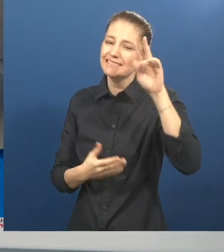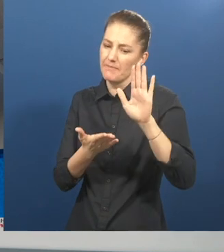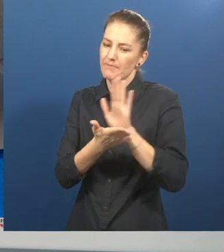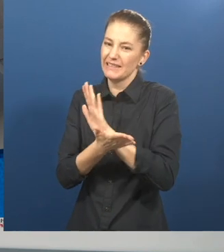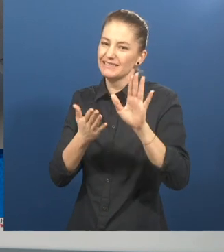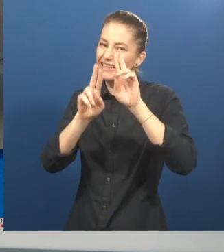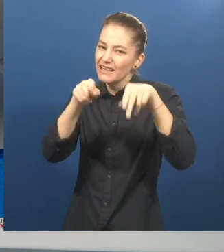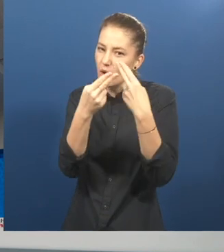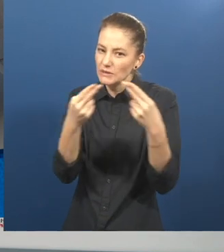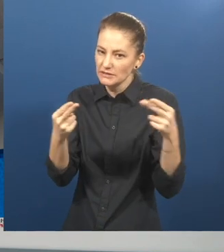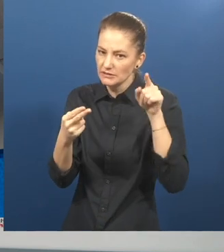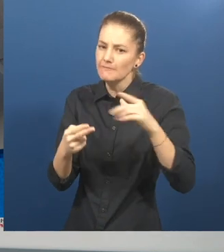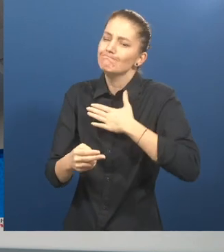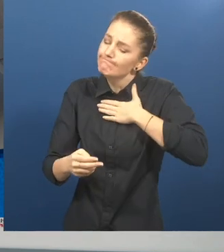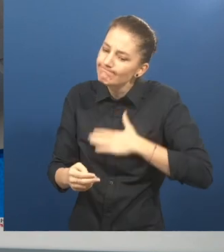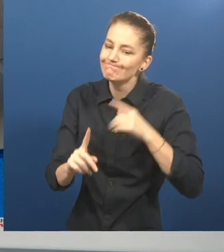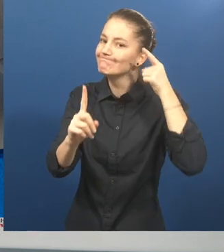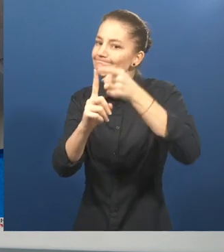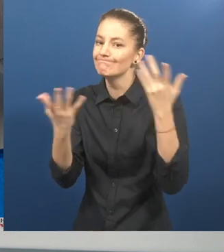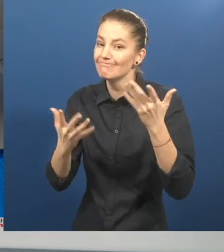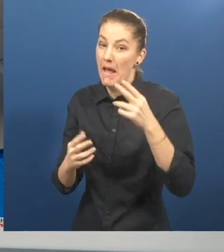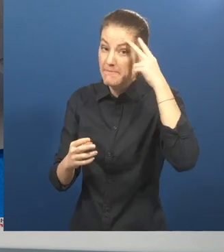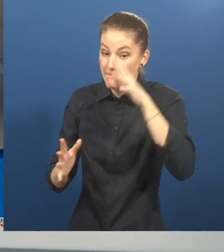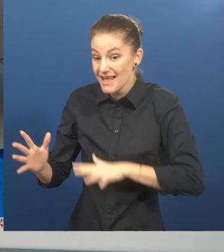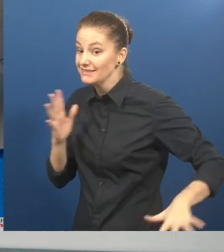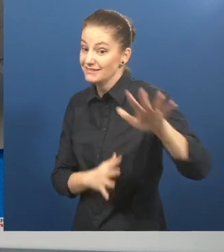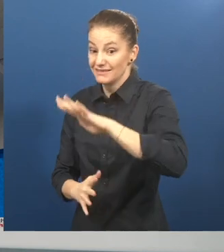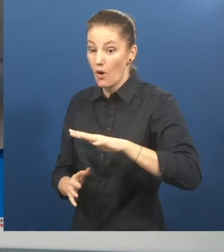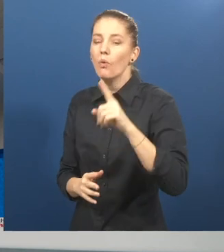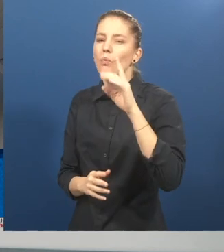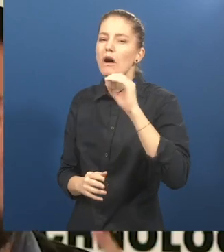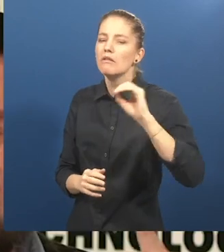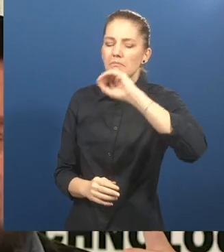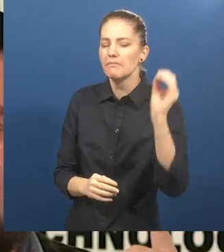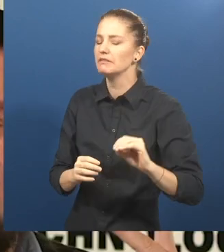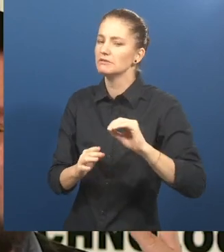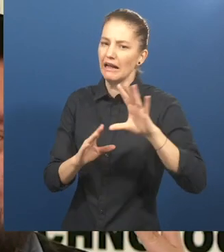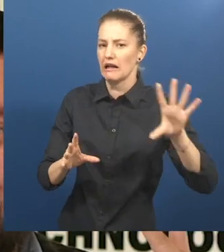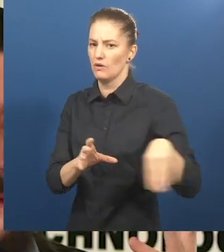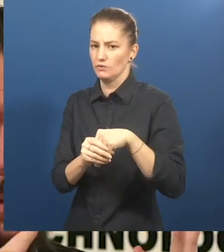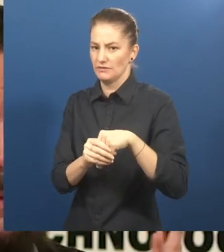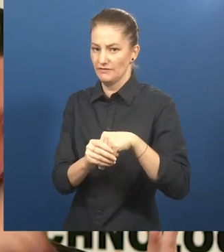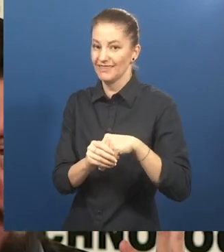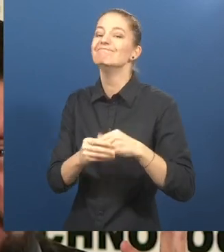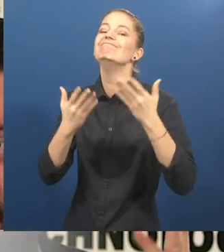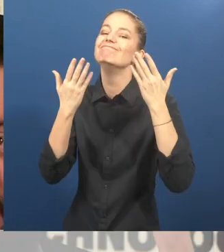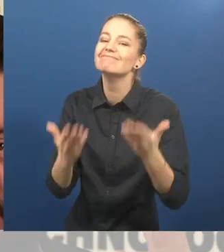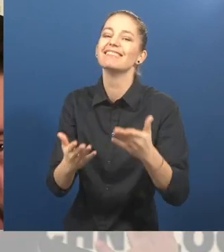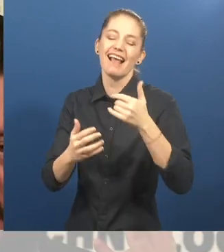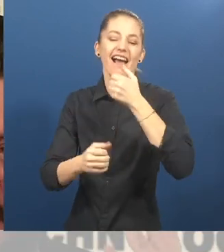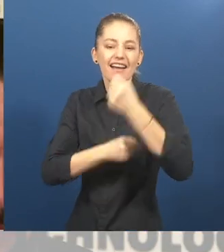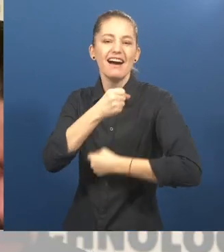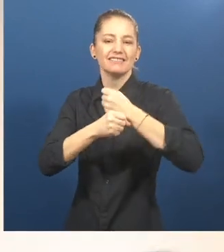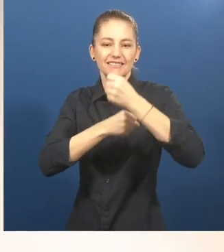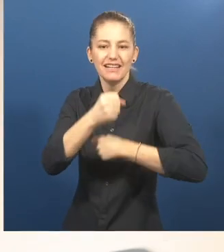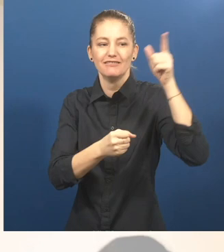in Mexico to become 100% inclusive. That's why every year it finances all operations of Éntrale. What